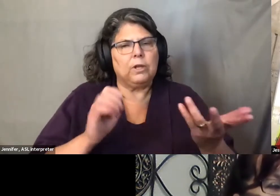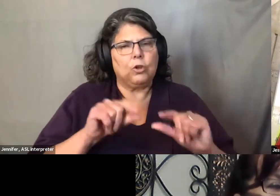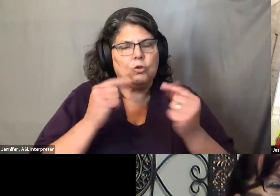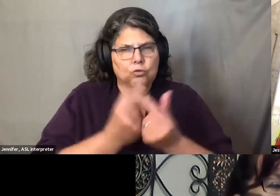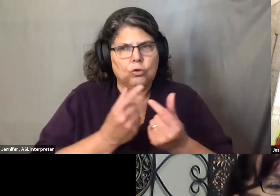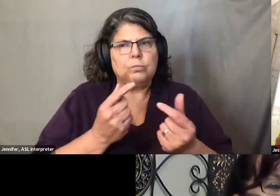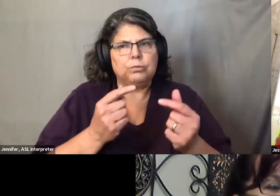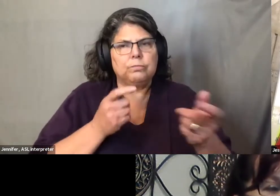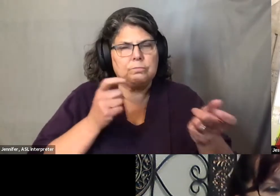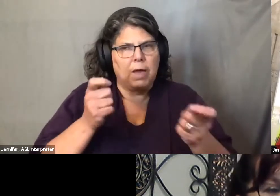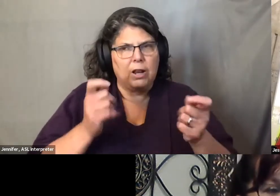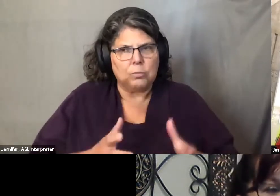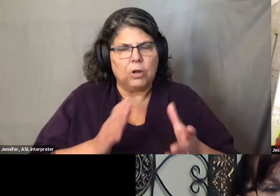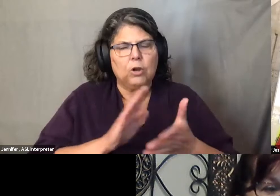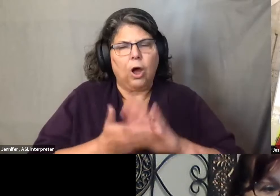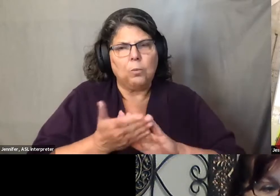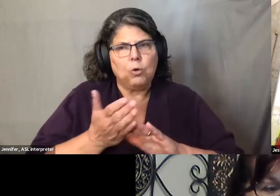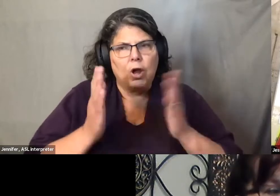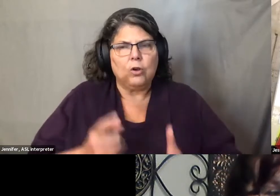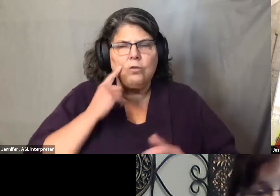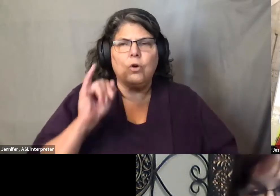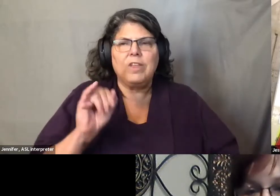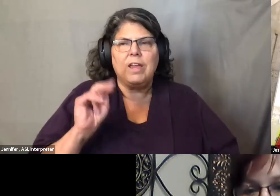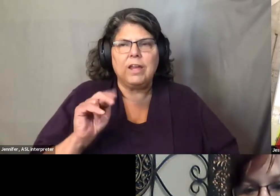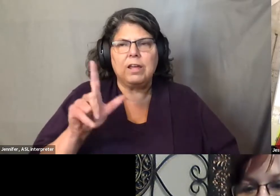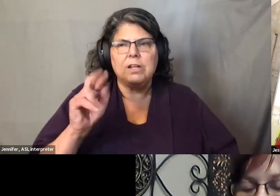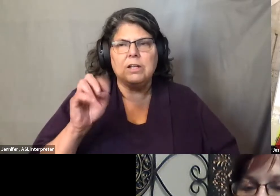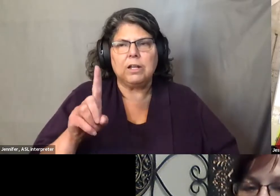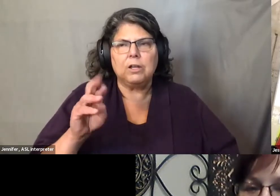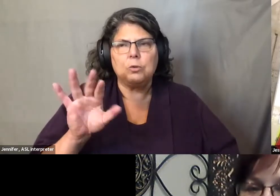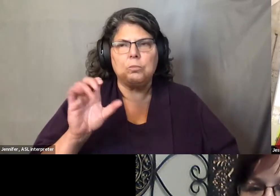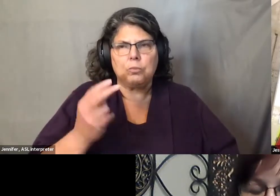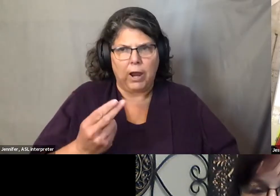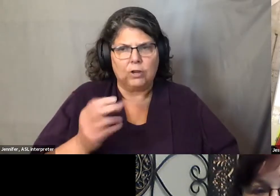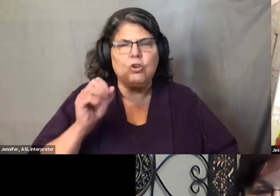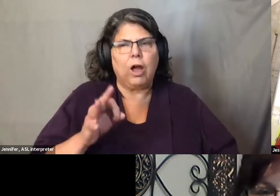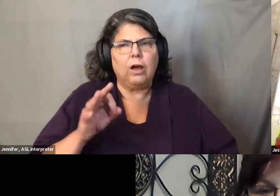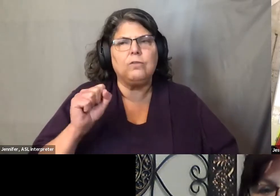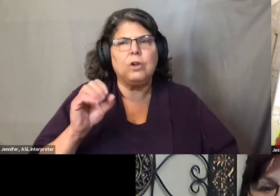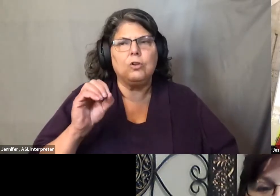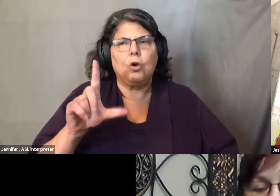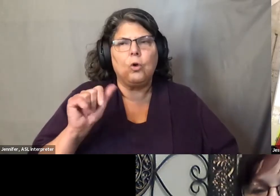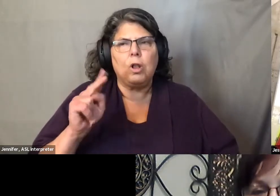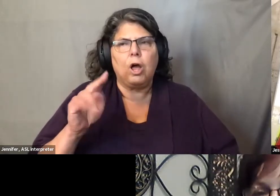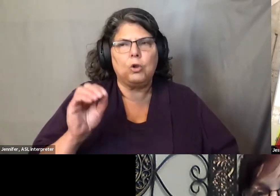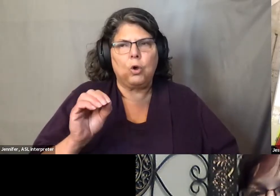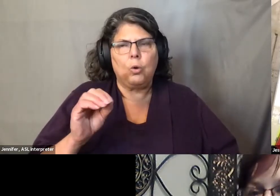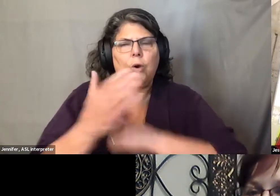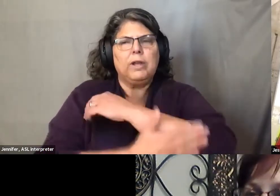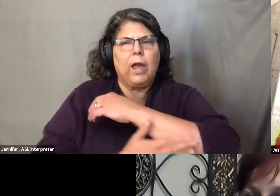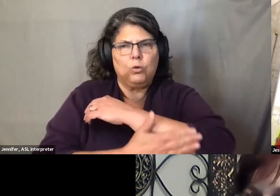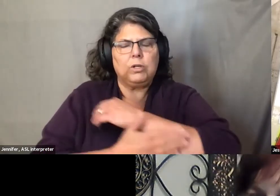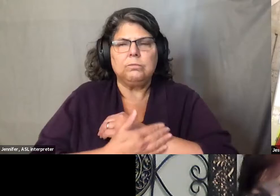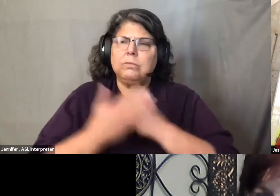operations manager for the inland branch in Solano County. So thank you, Bruce, for joining us today,